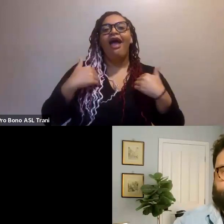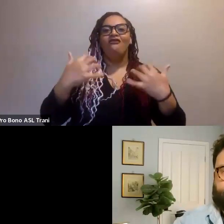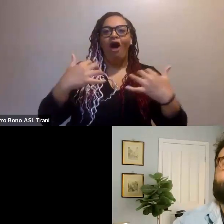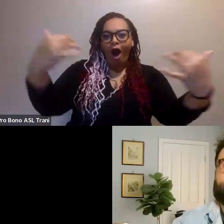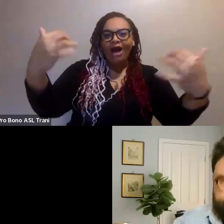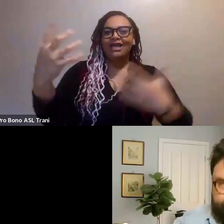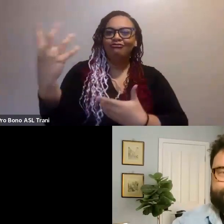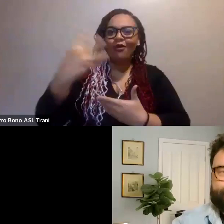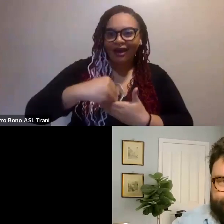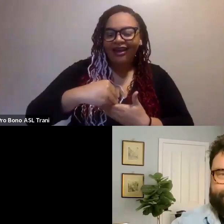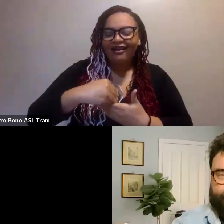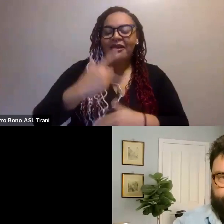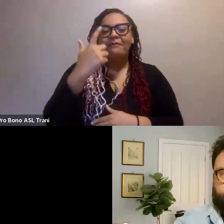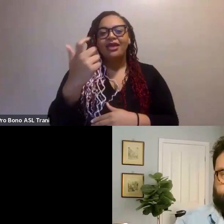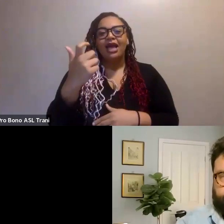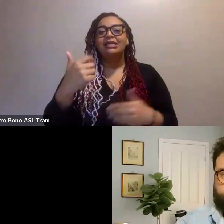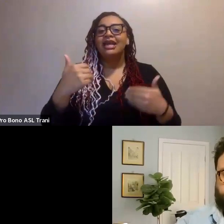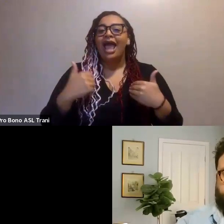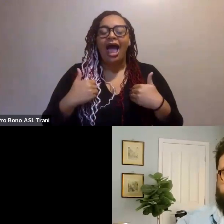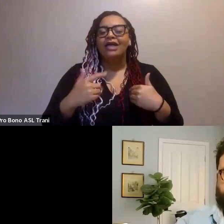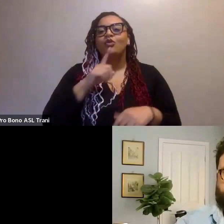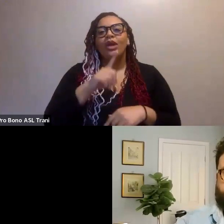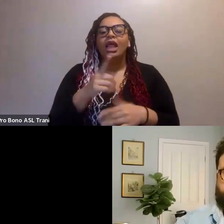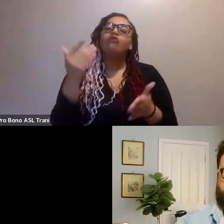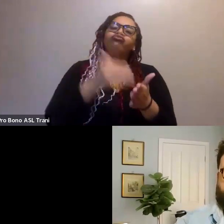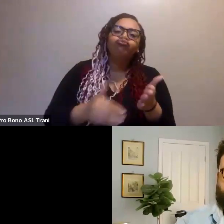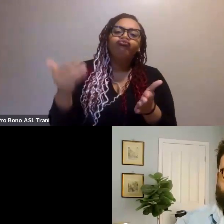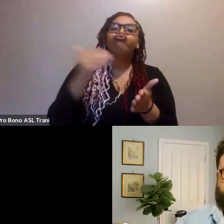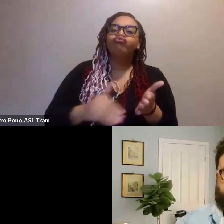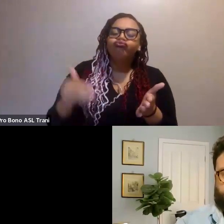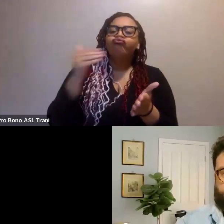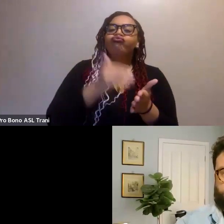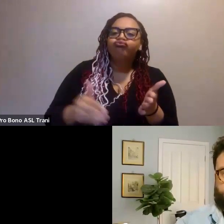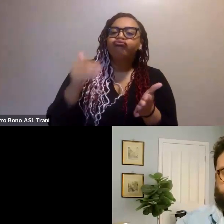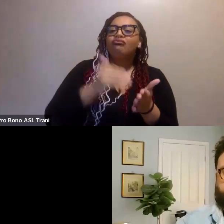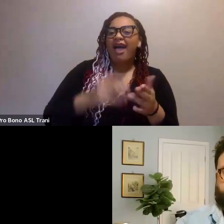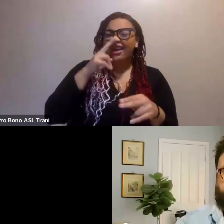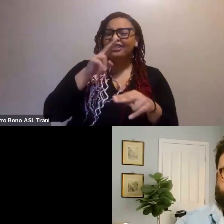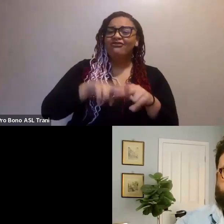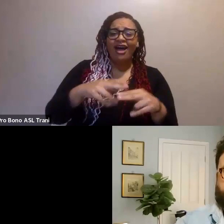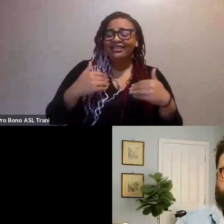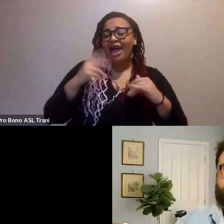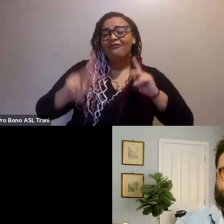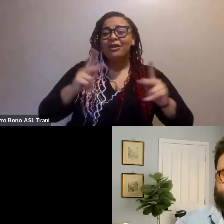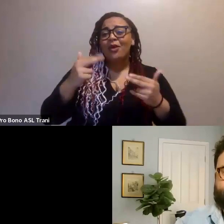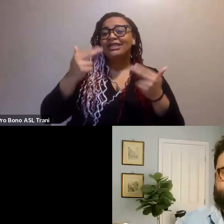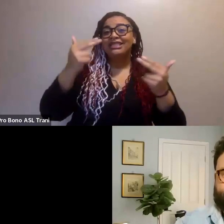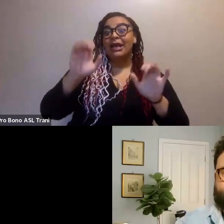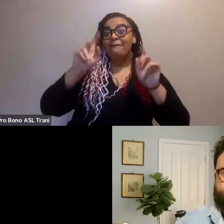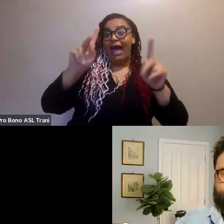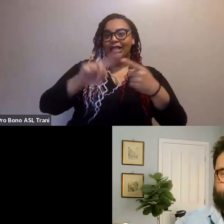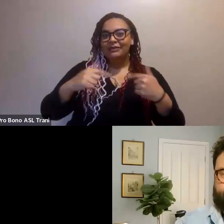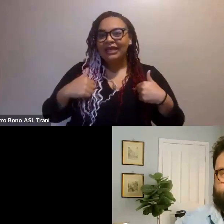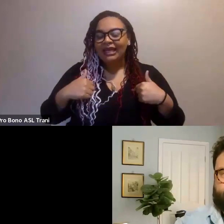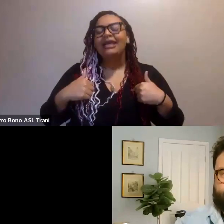participation because it has a really repetitive part and it's fun to have the people sing it back. For this, we'll